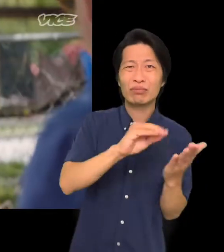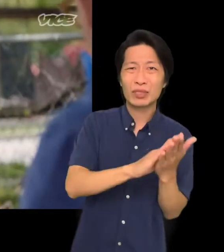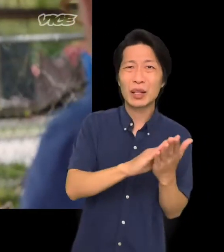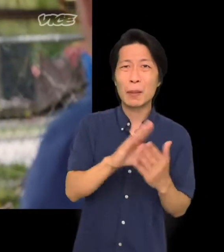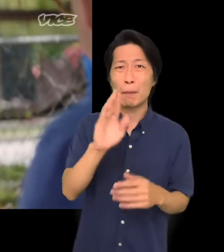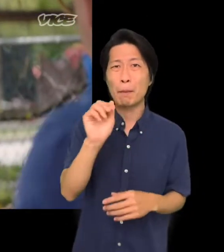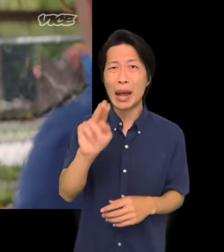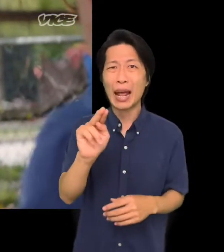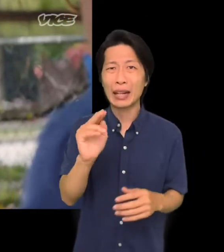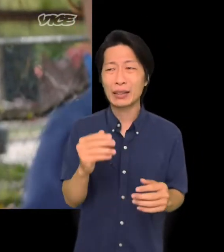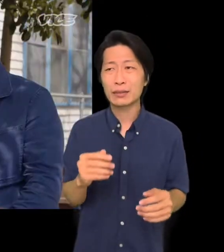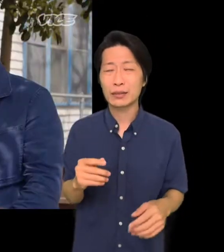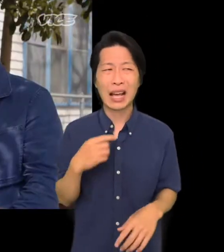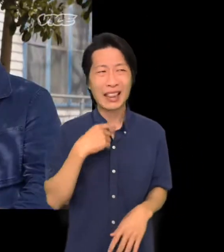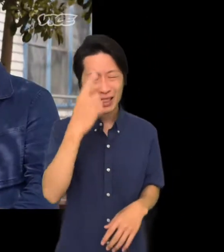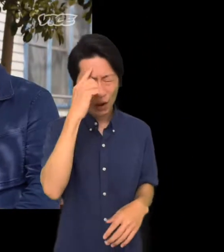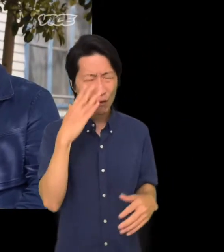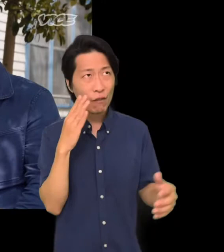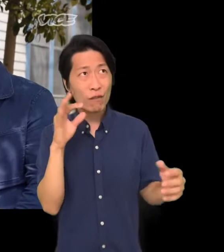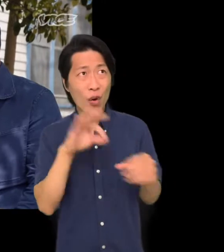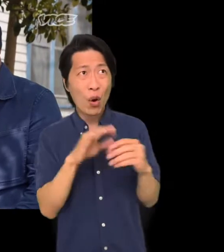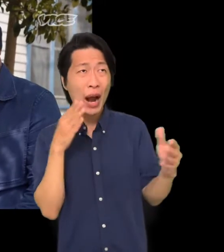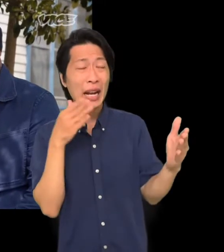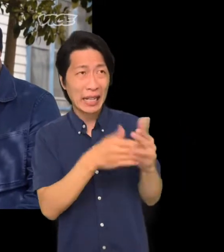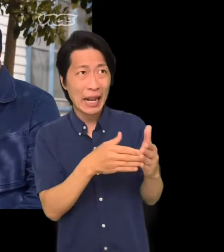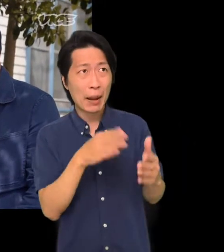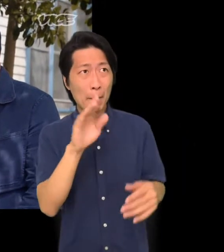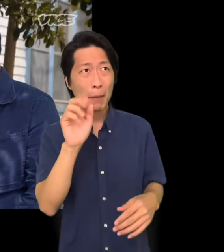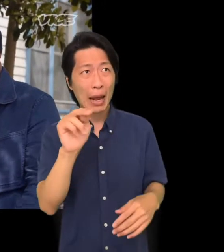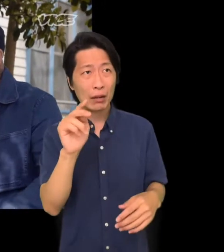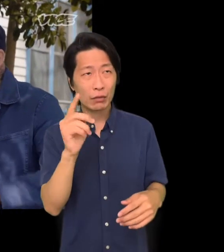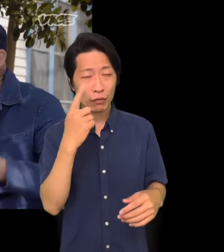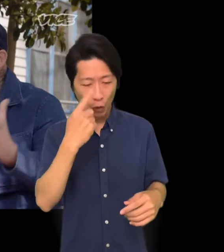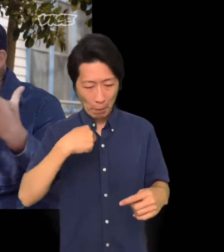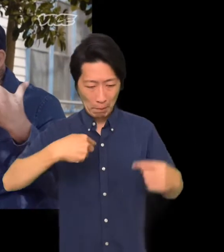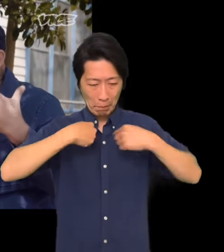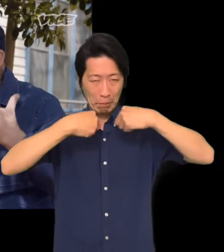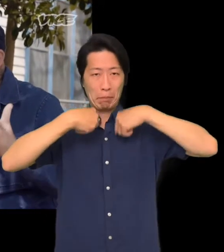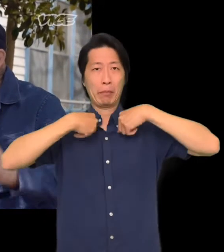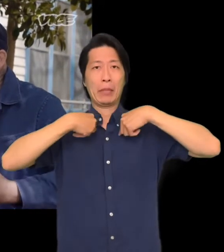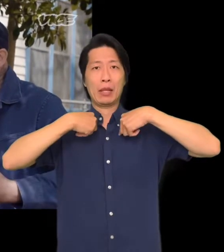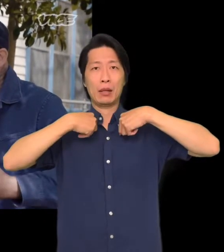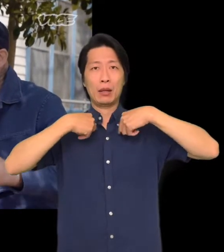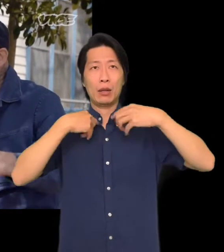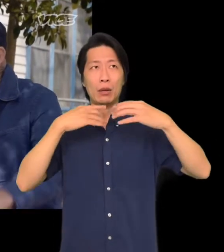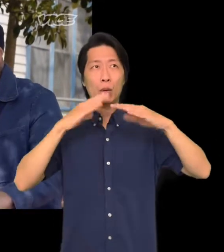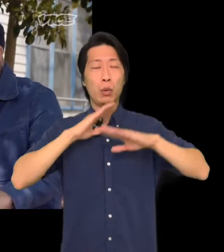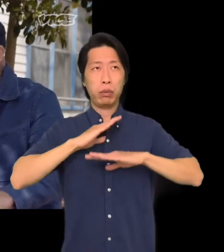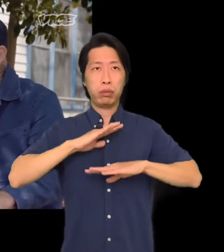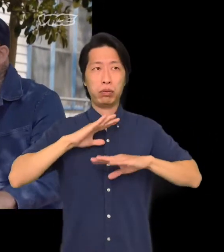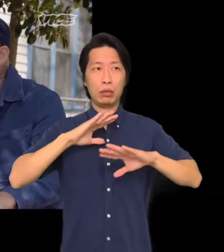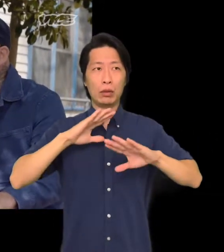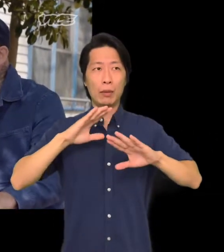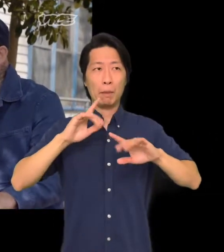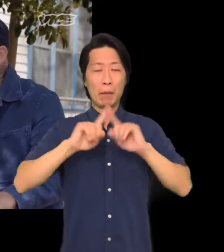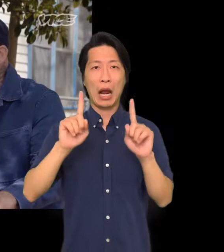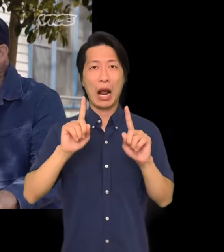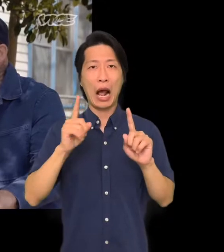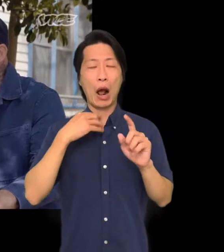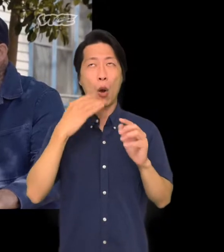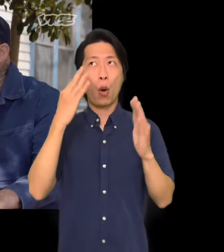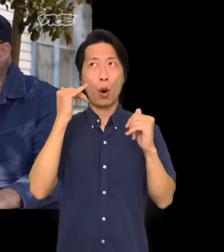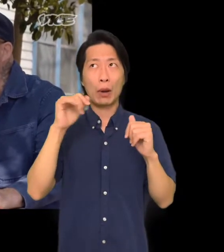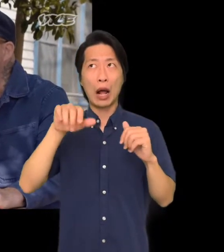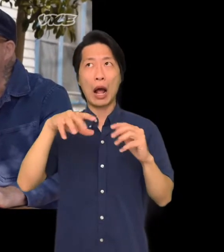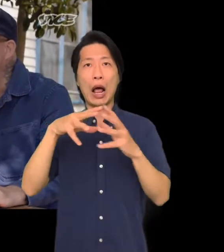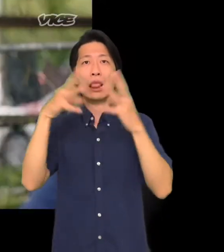ban. I think I'm gonna vote against it, just so I have, but I hope there's a lot of